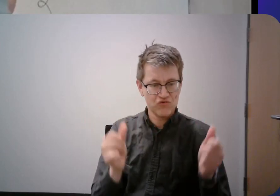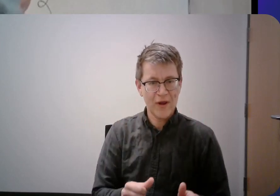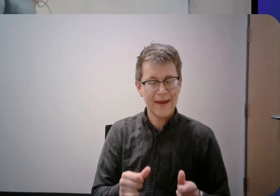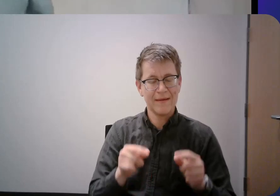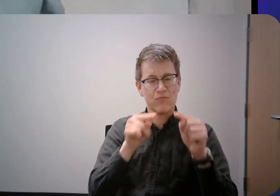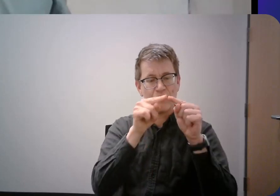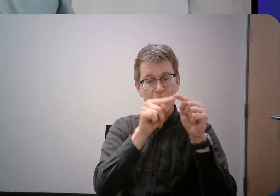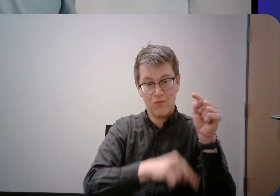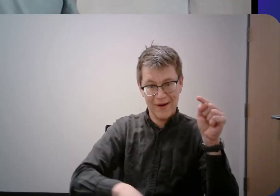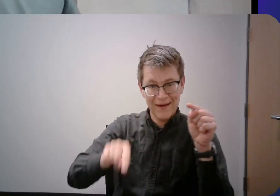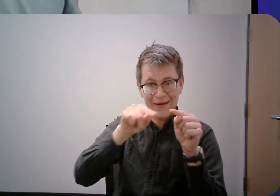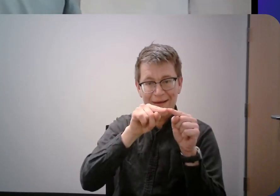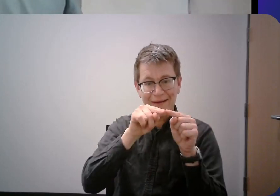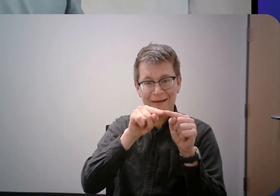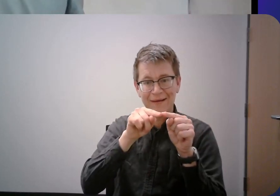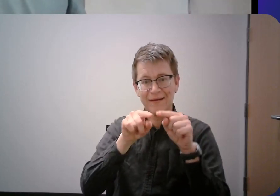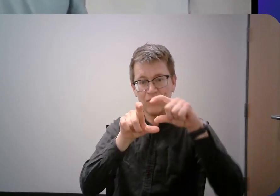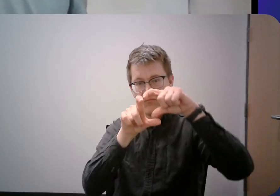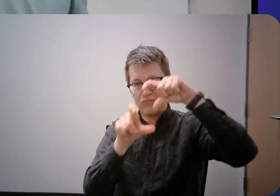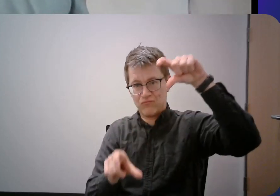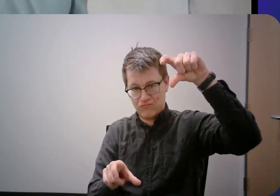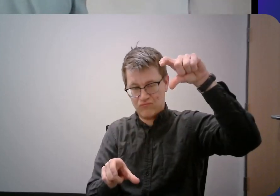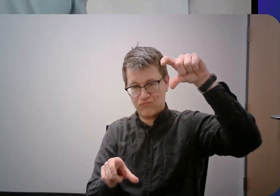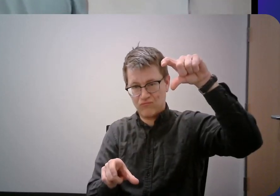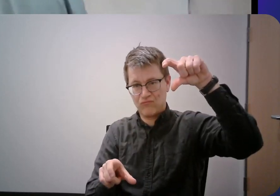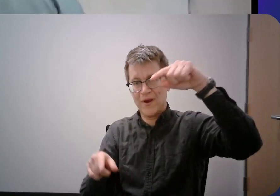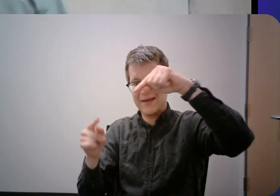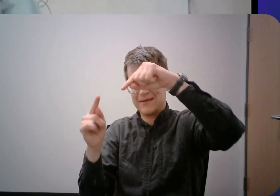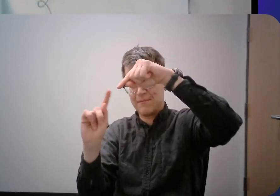rods, spirals.